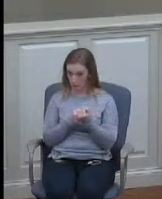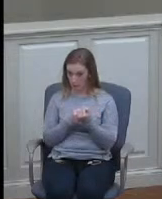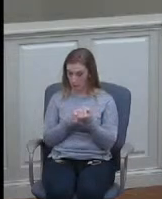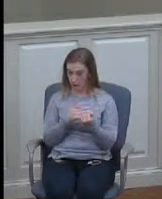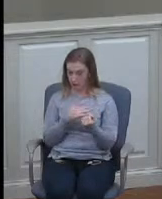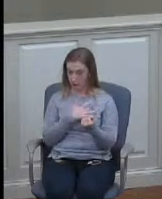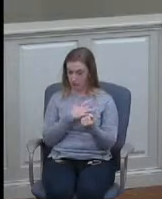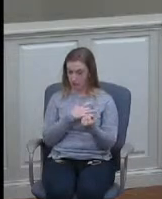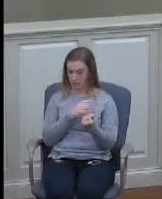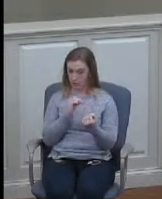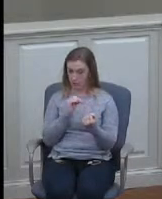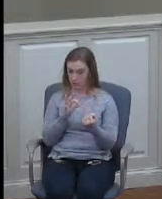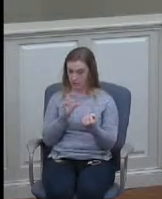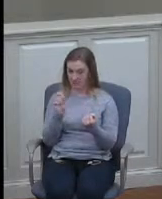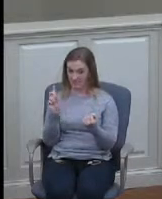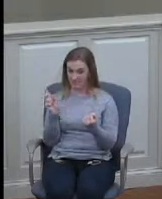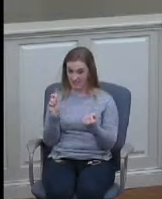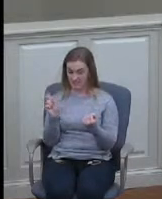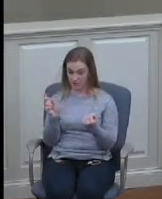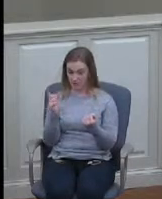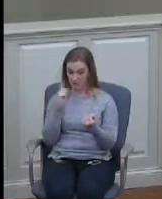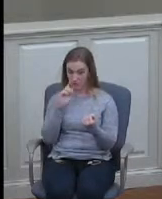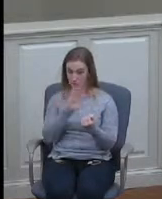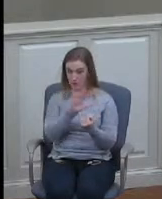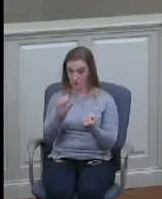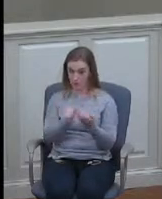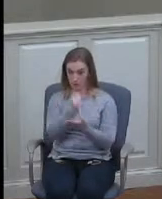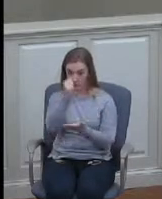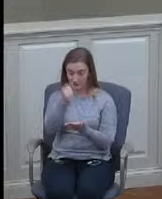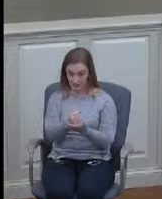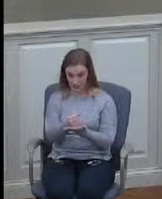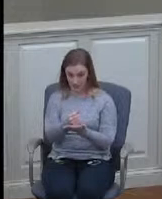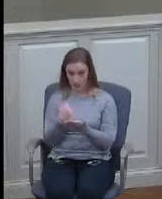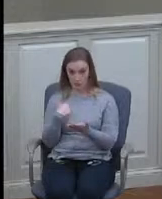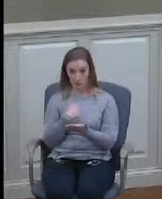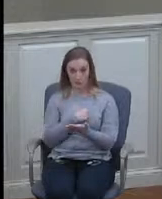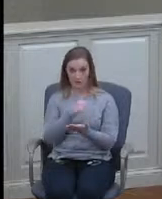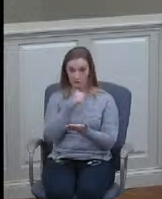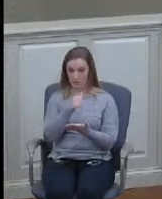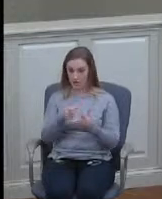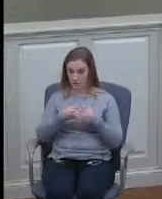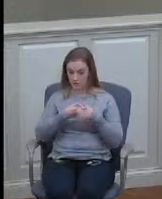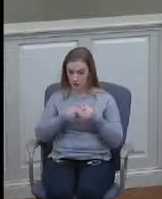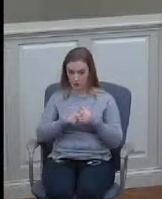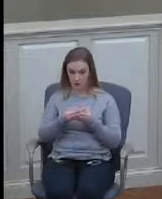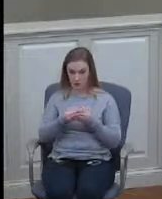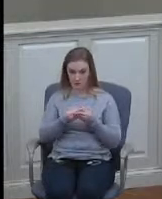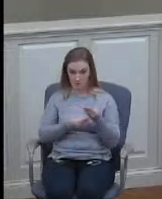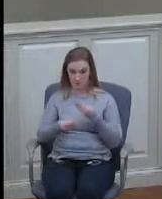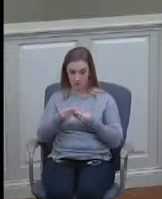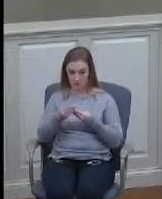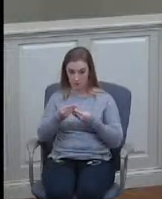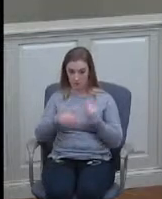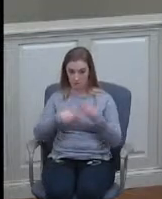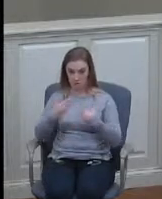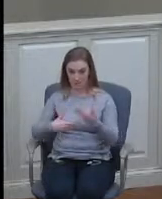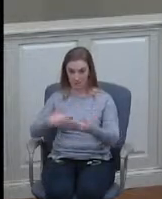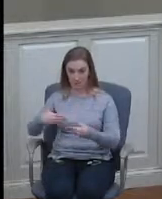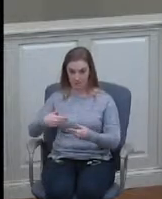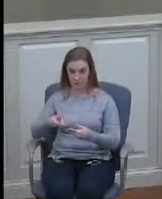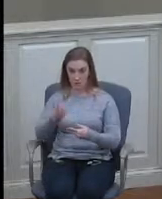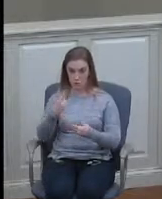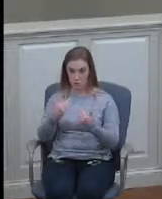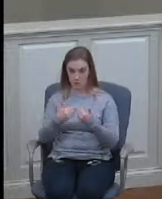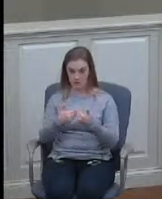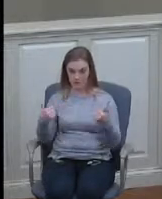the Heart of Danville as far as your accreditation. We have not gotten into the budget process yet. So they are two separate